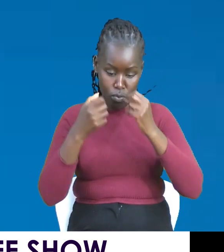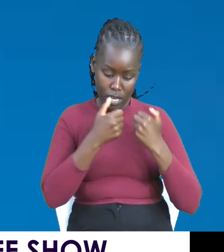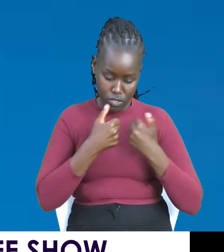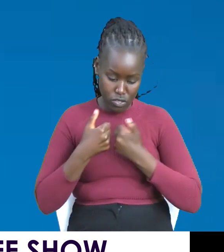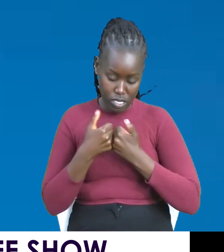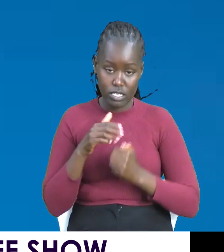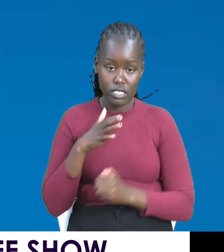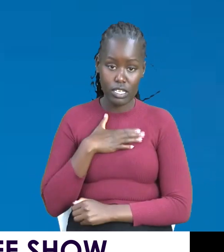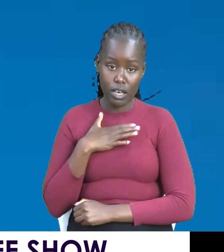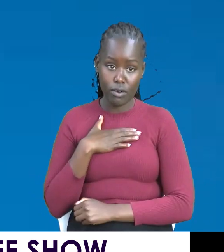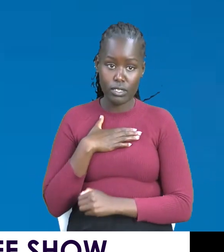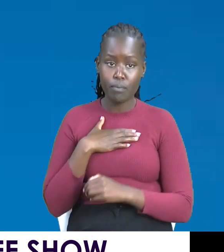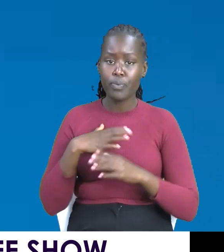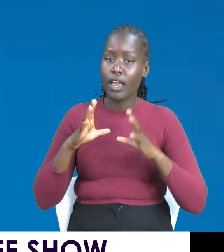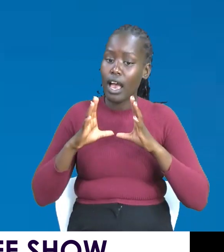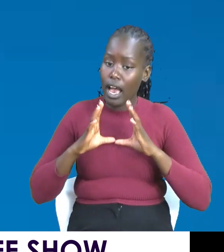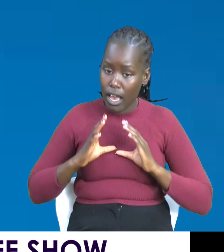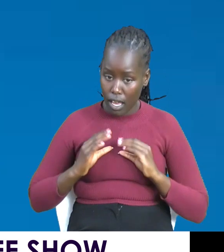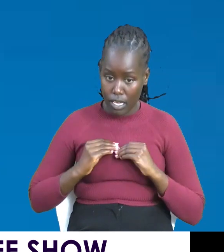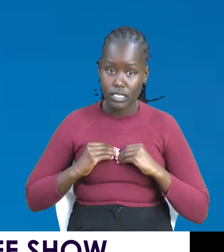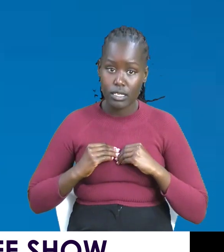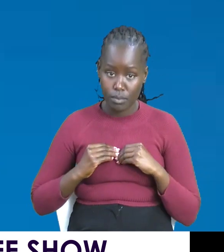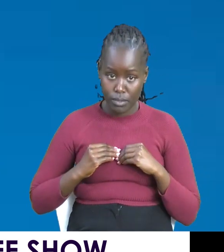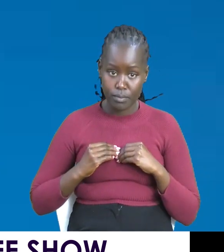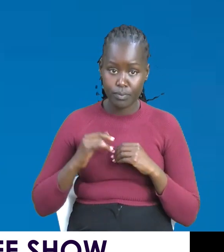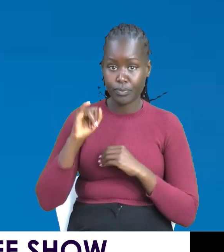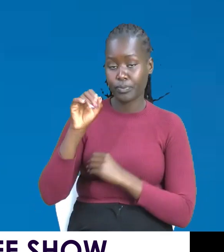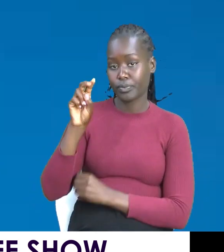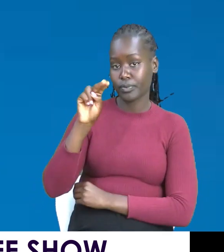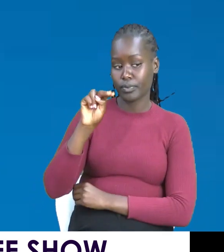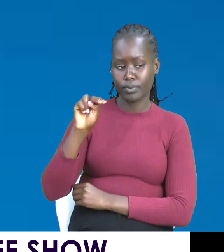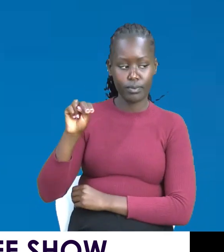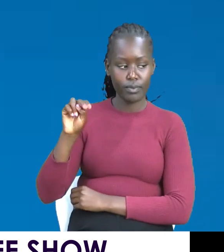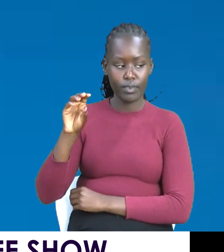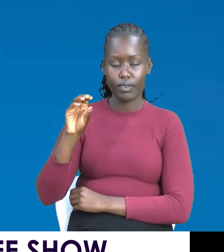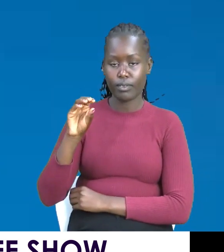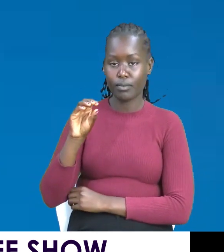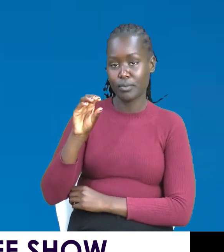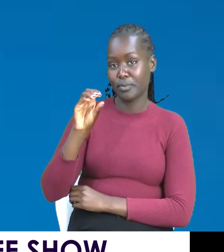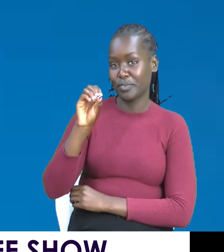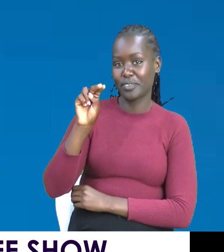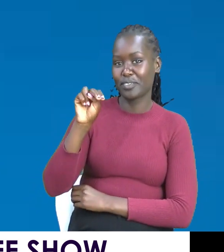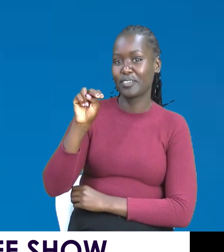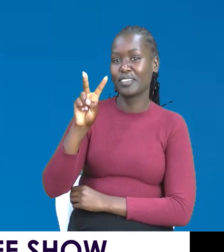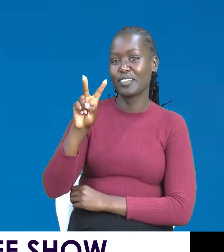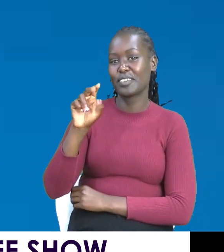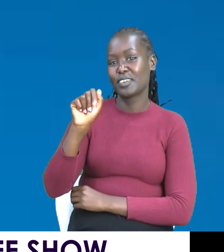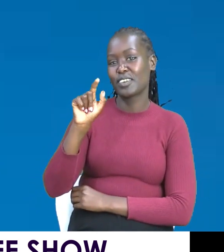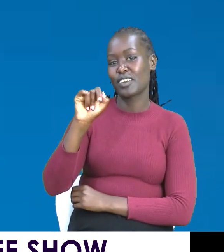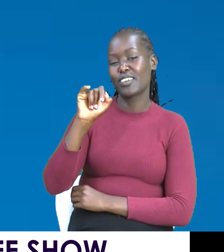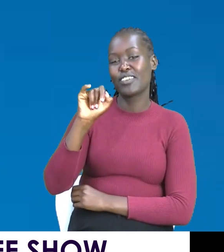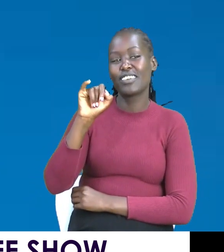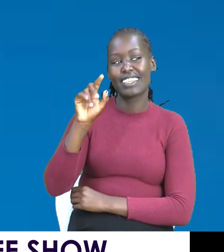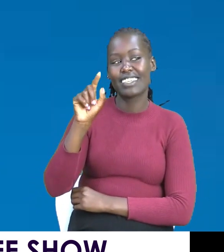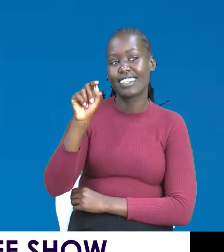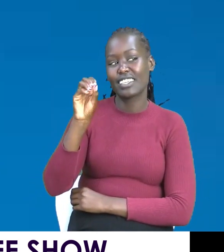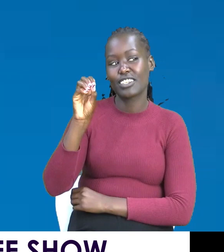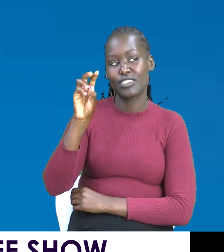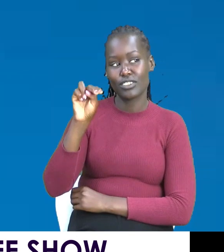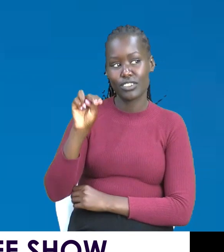challenges. May we embrace the innovations of our time. Maybe it is time for us to move into AI,